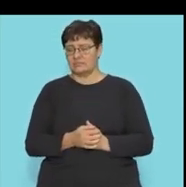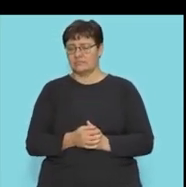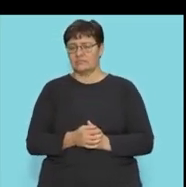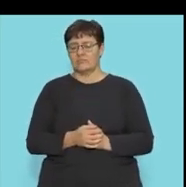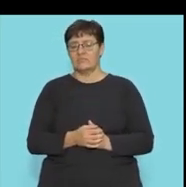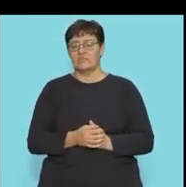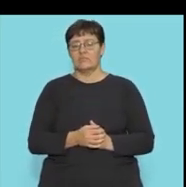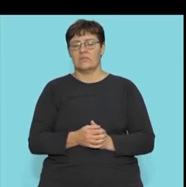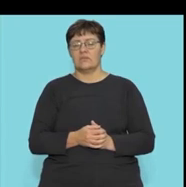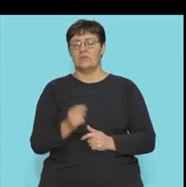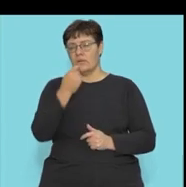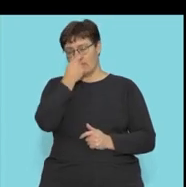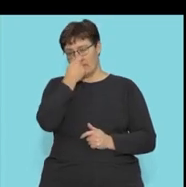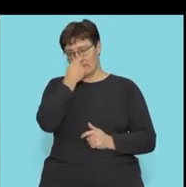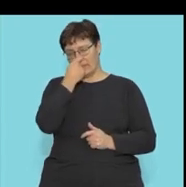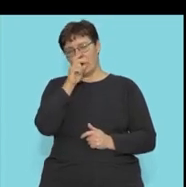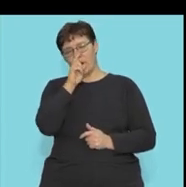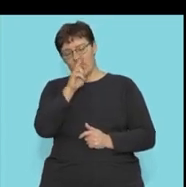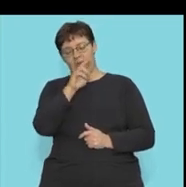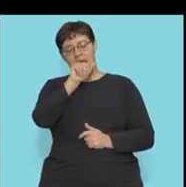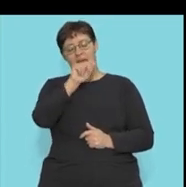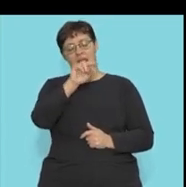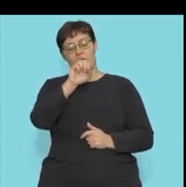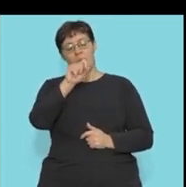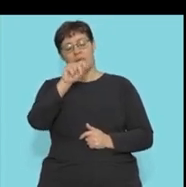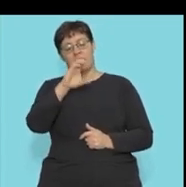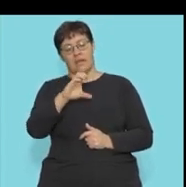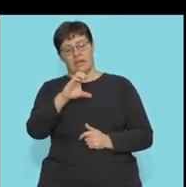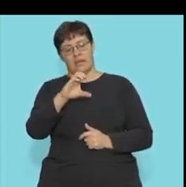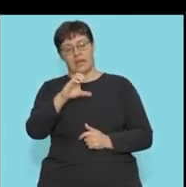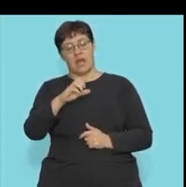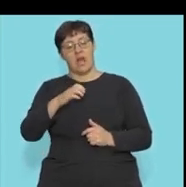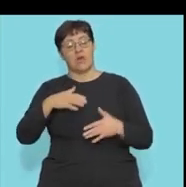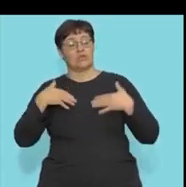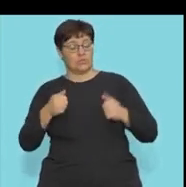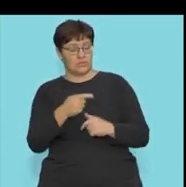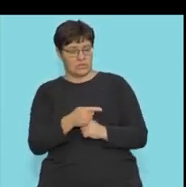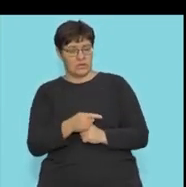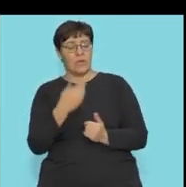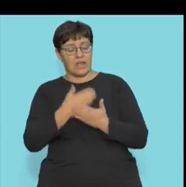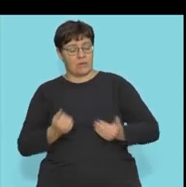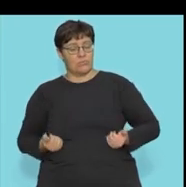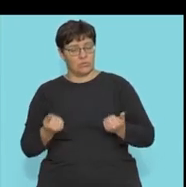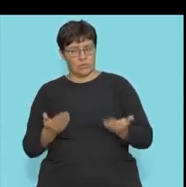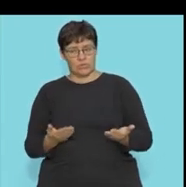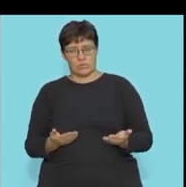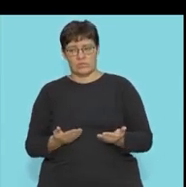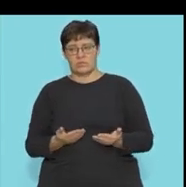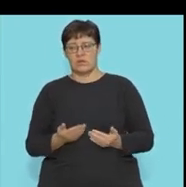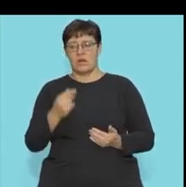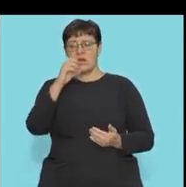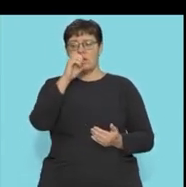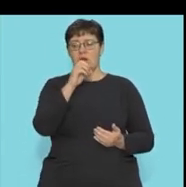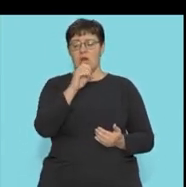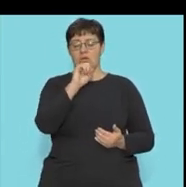we wrap this section up, guys, we're looking at the use of anaerobic respiration, which can be used to produce